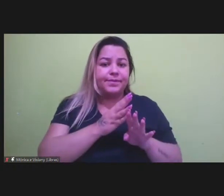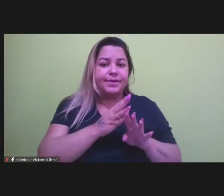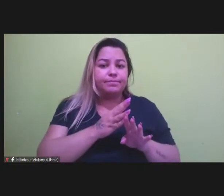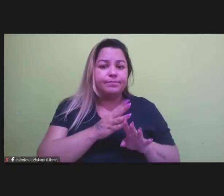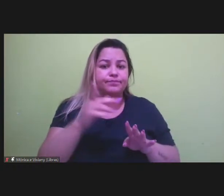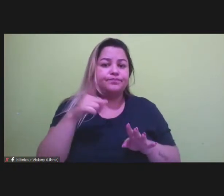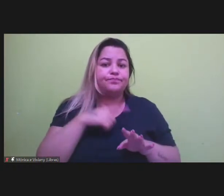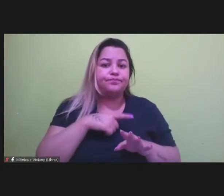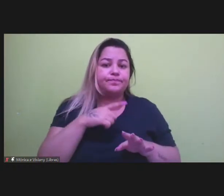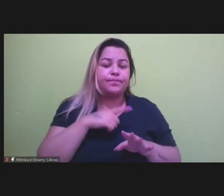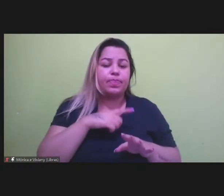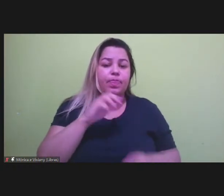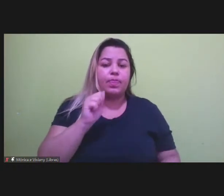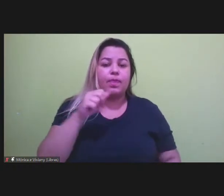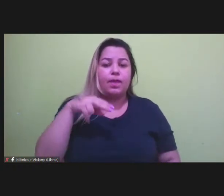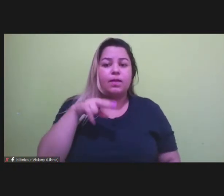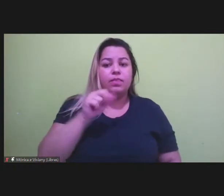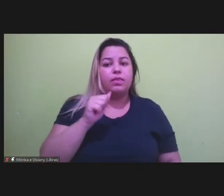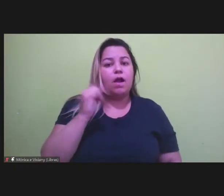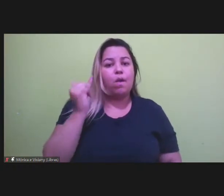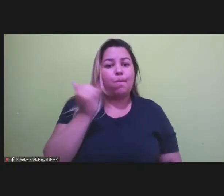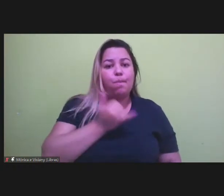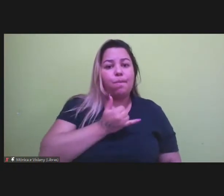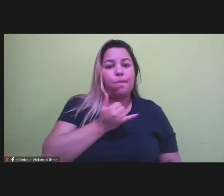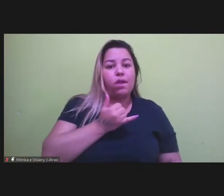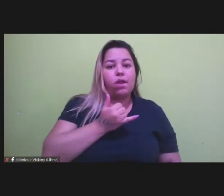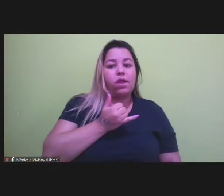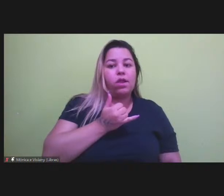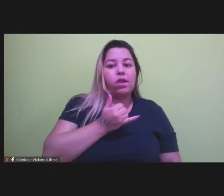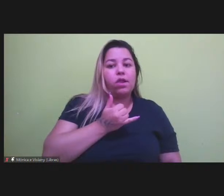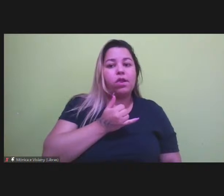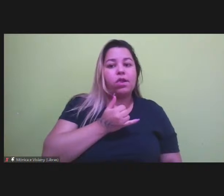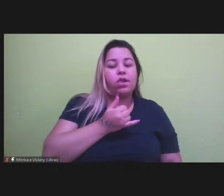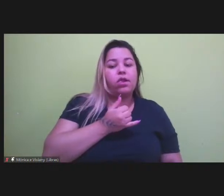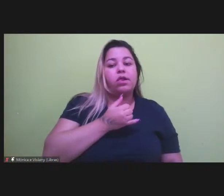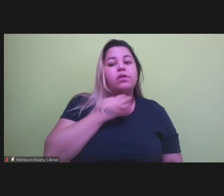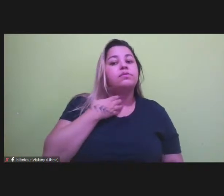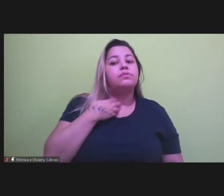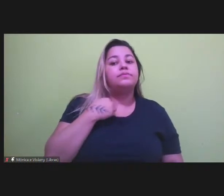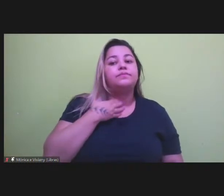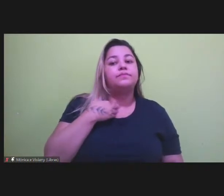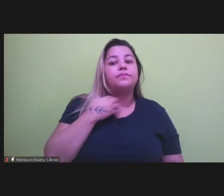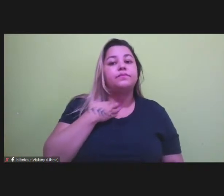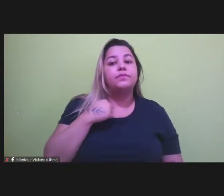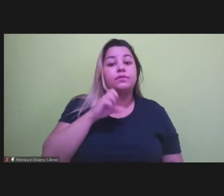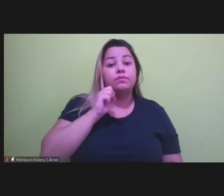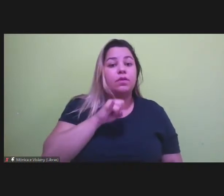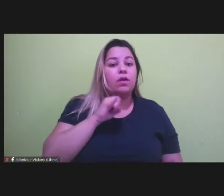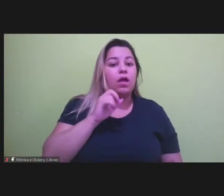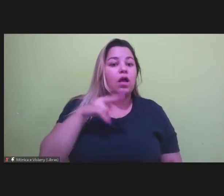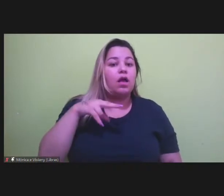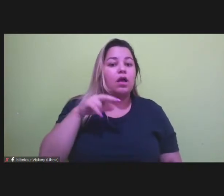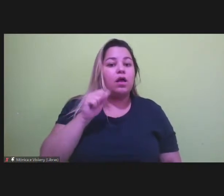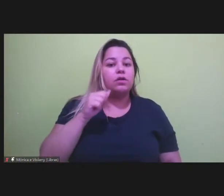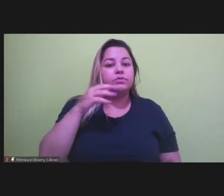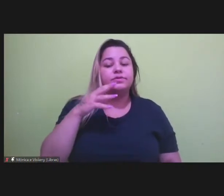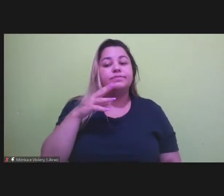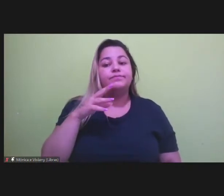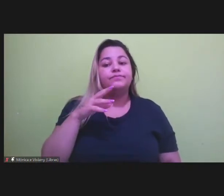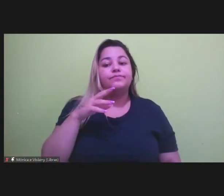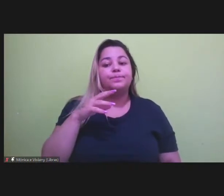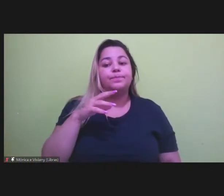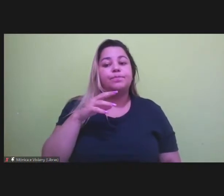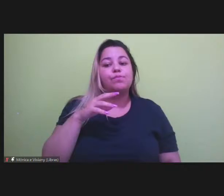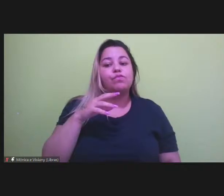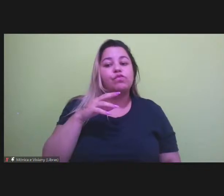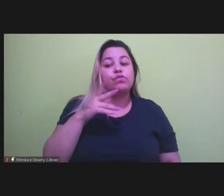focus? When, like I think Anna said, I did some notes here. If I'm sure it was